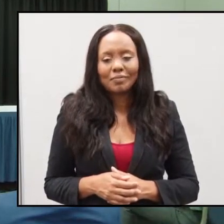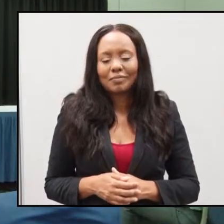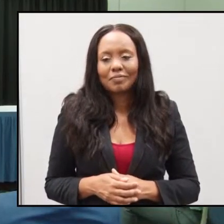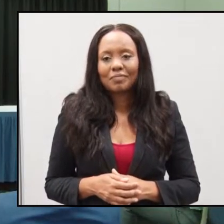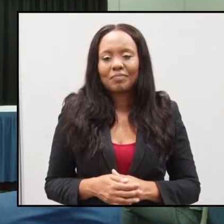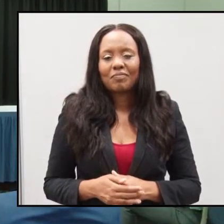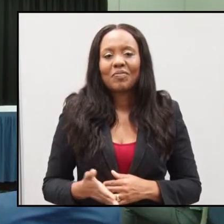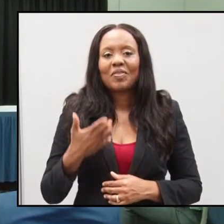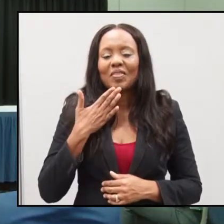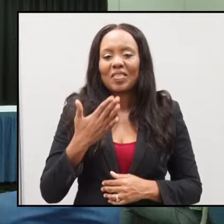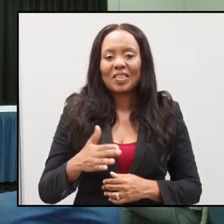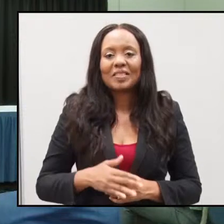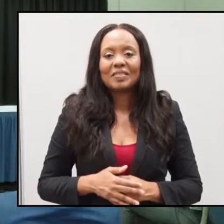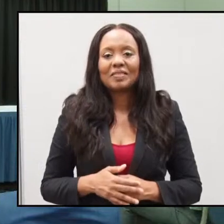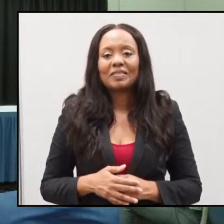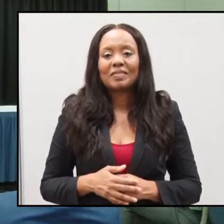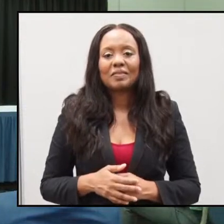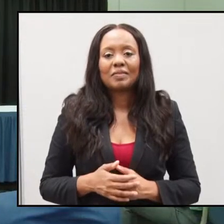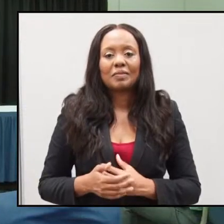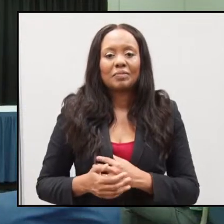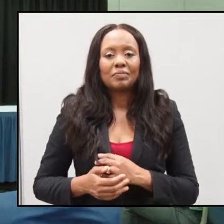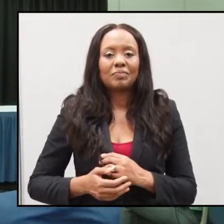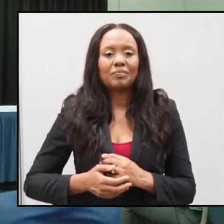This week, Barbados set out on a